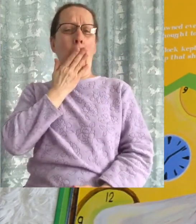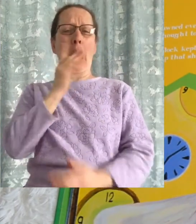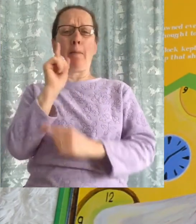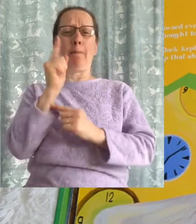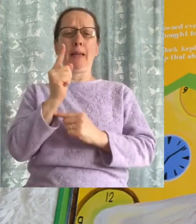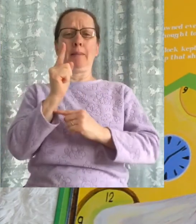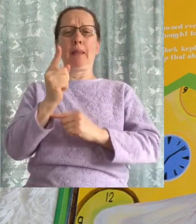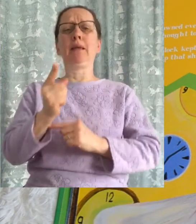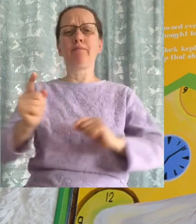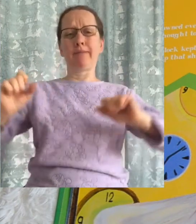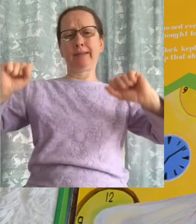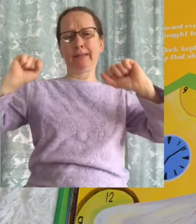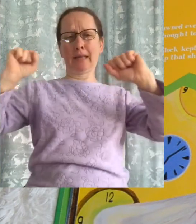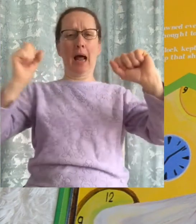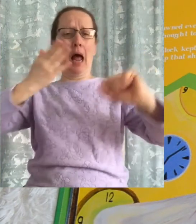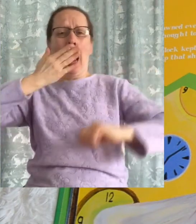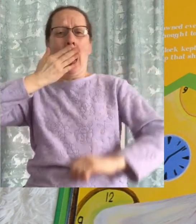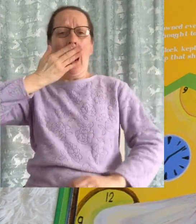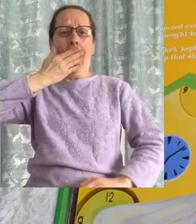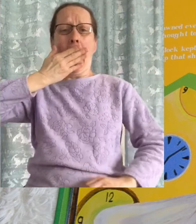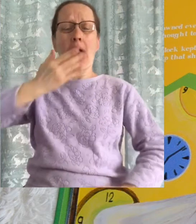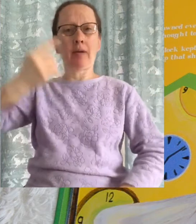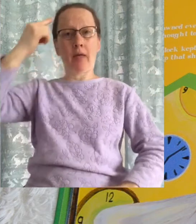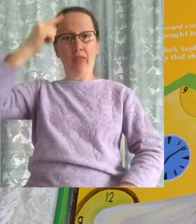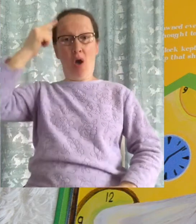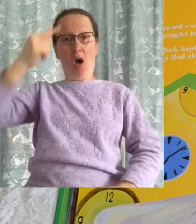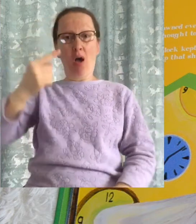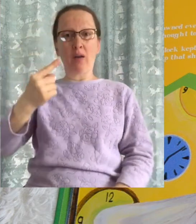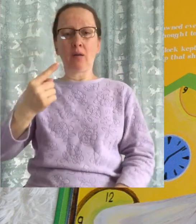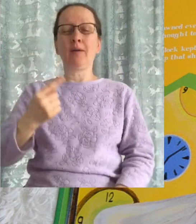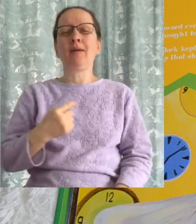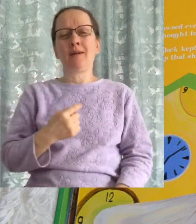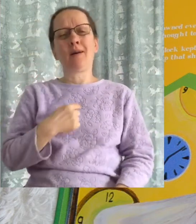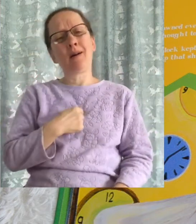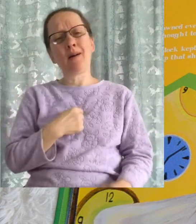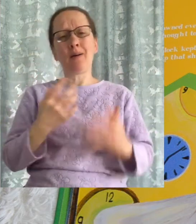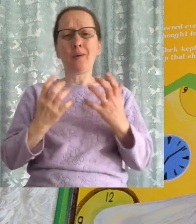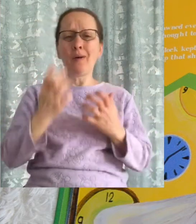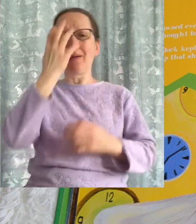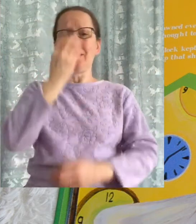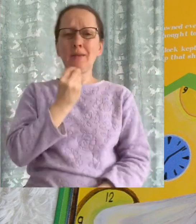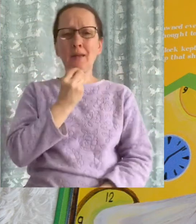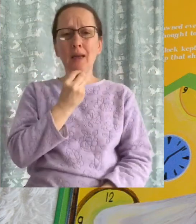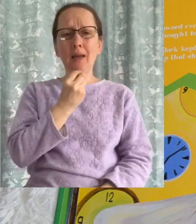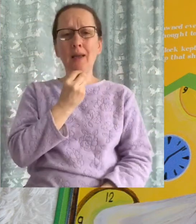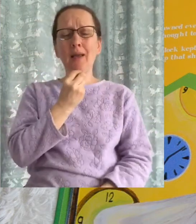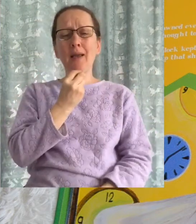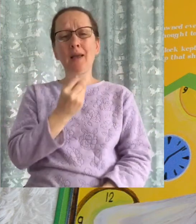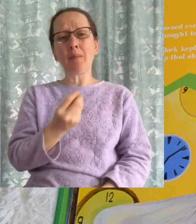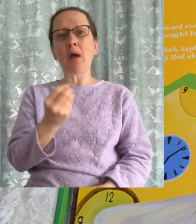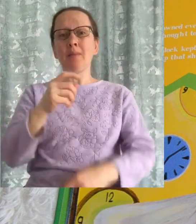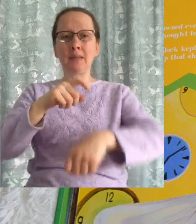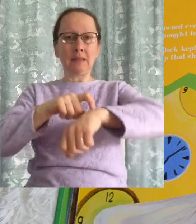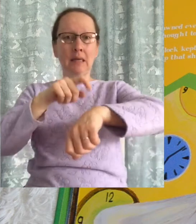She yawned every minute, at least once or twice, and she thought to herself that a nap would be